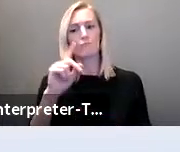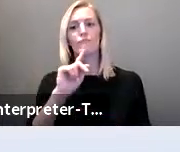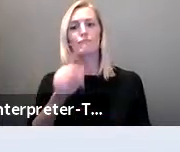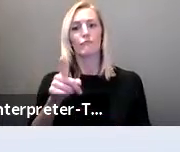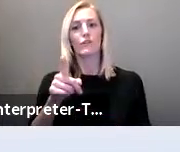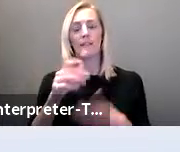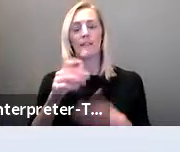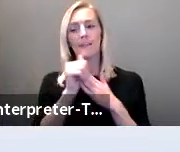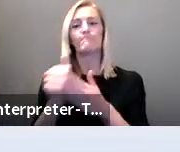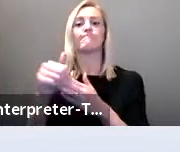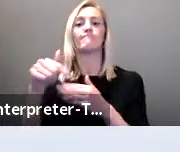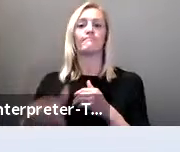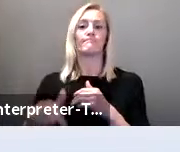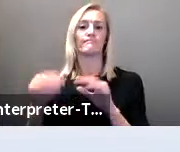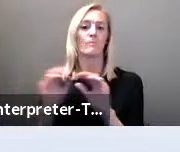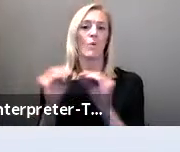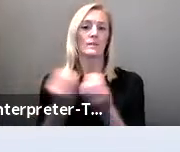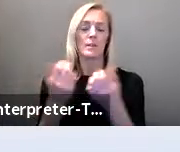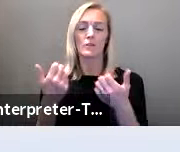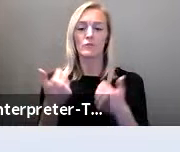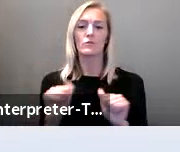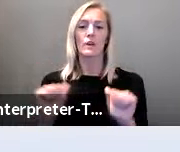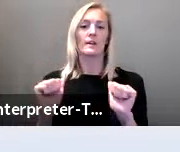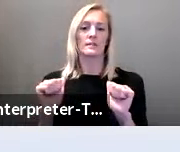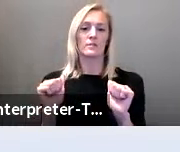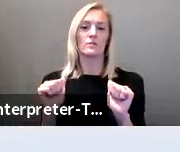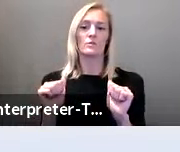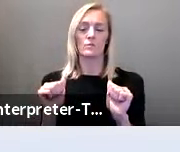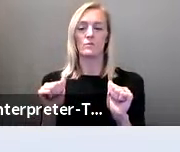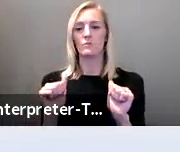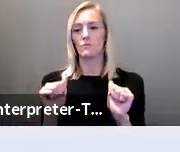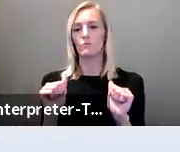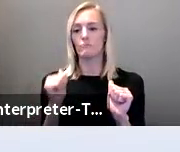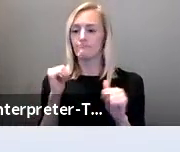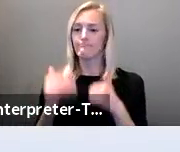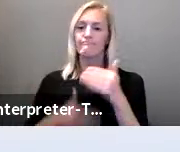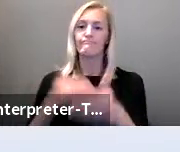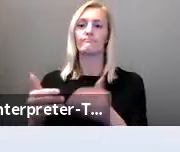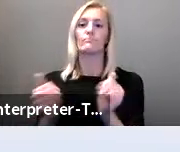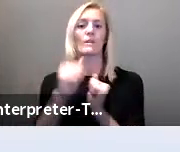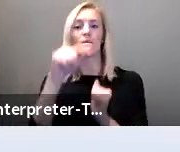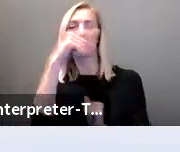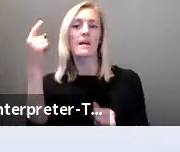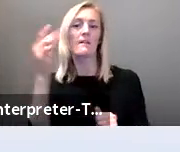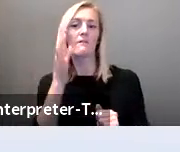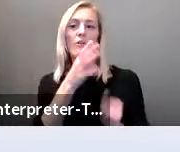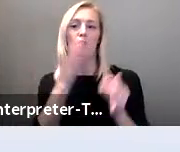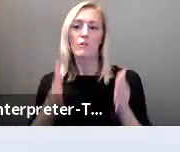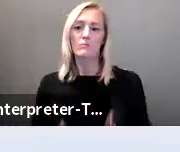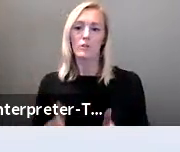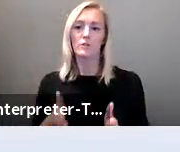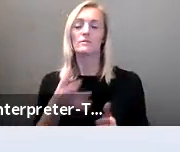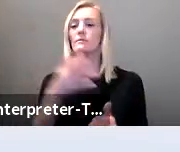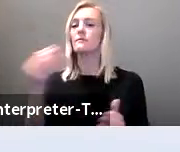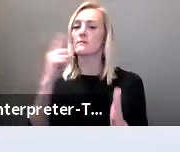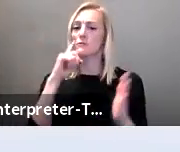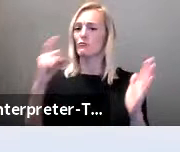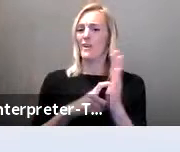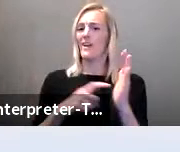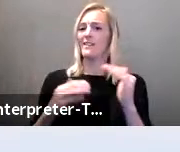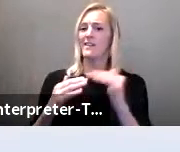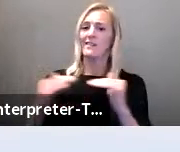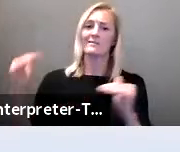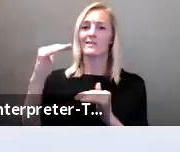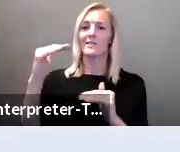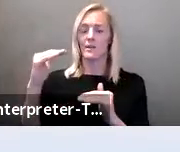of these organizations and trying to move forward with our Black farmers and recognize the inequities that